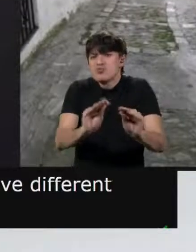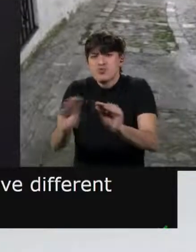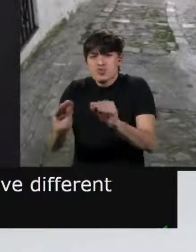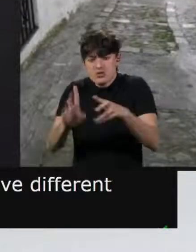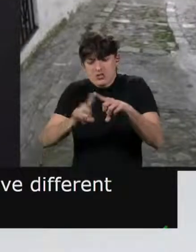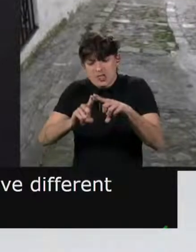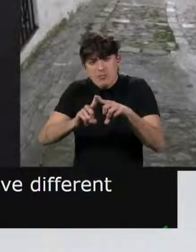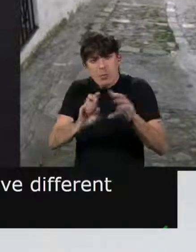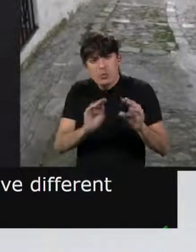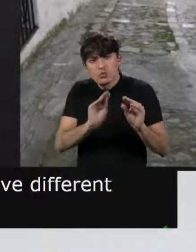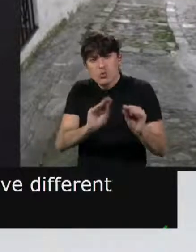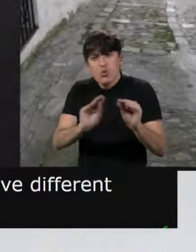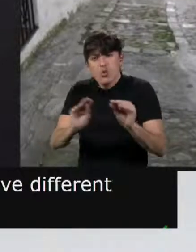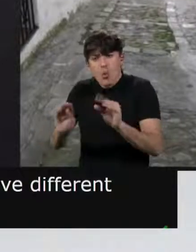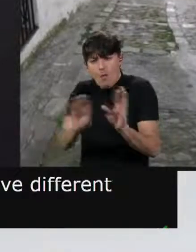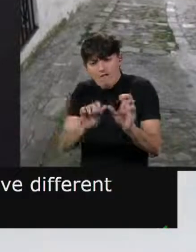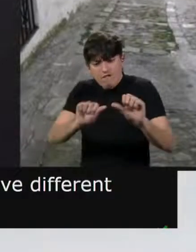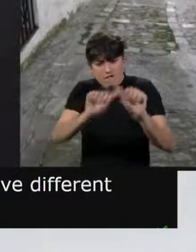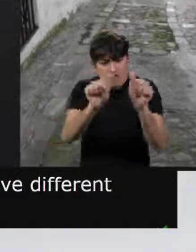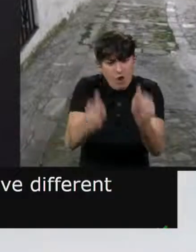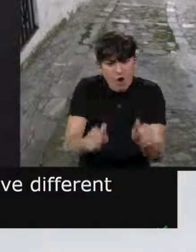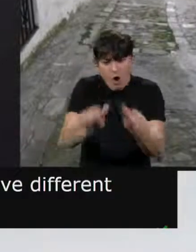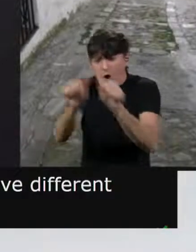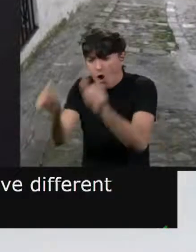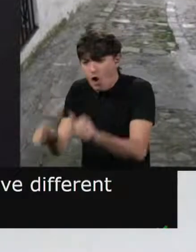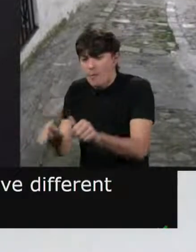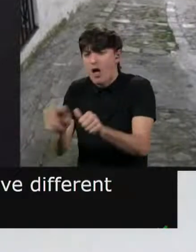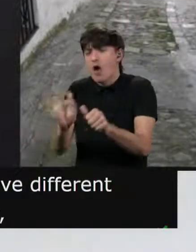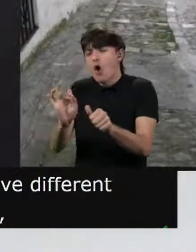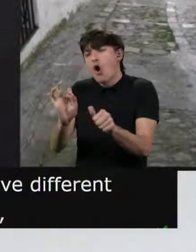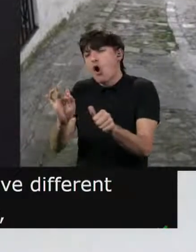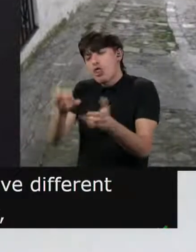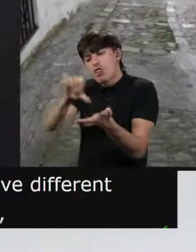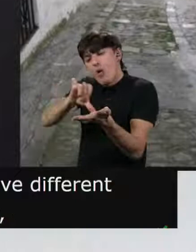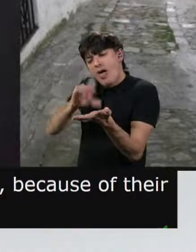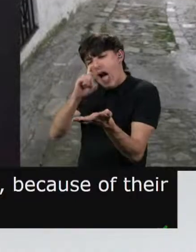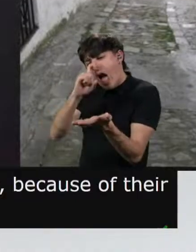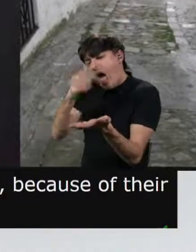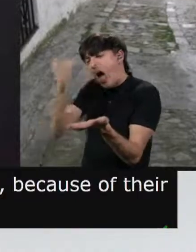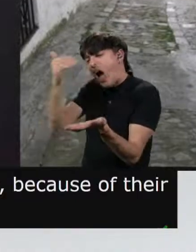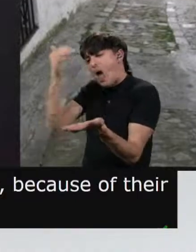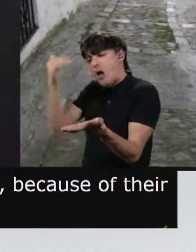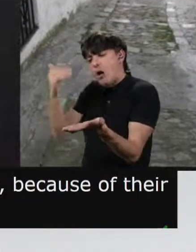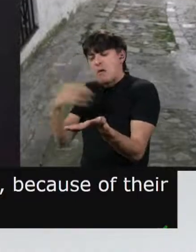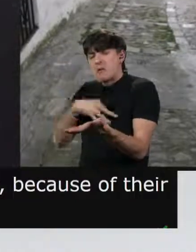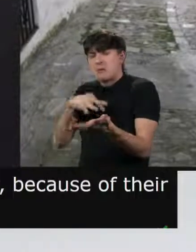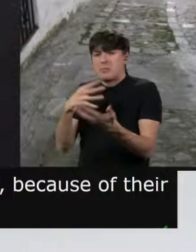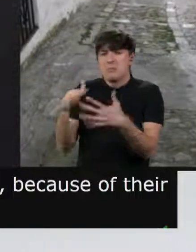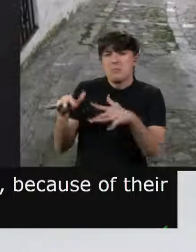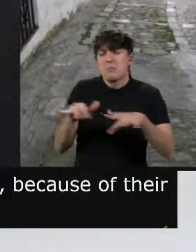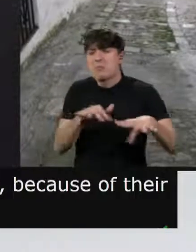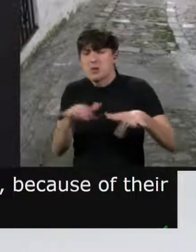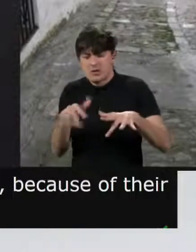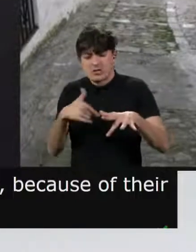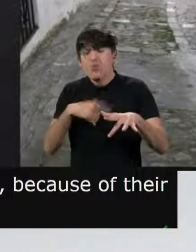of their geography, because of their shape or their age,